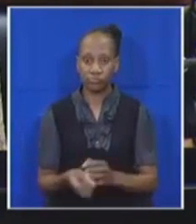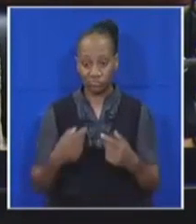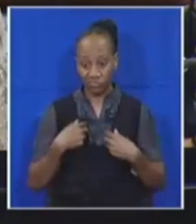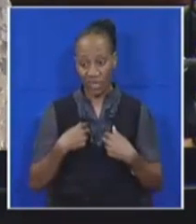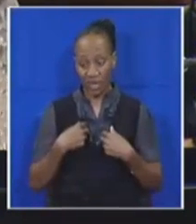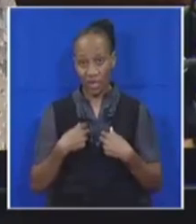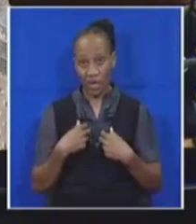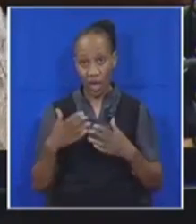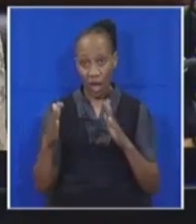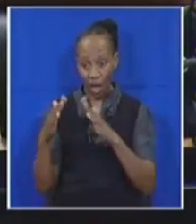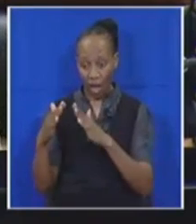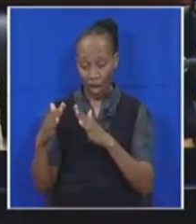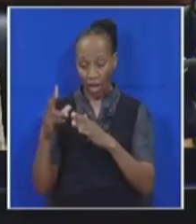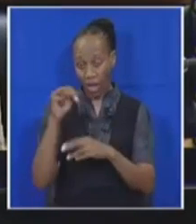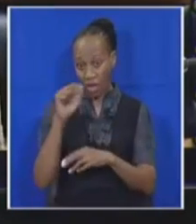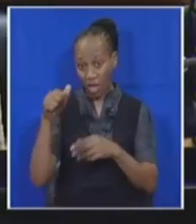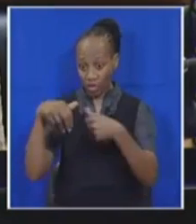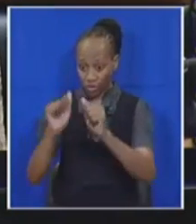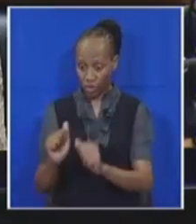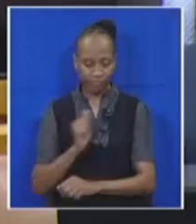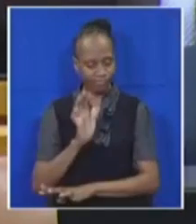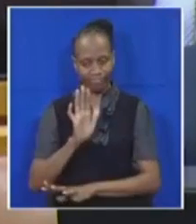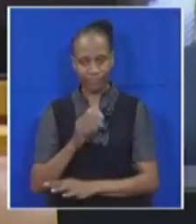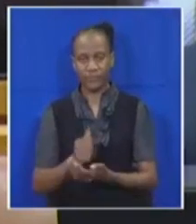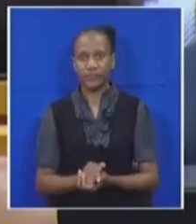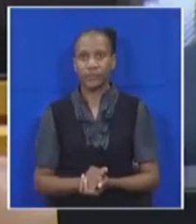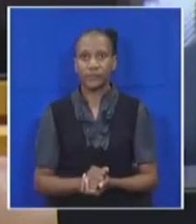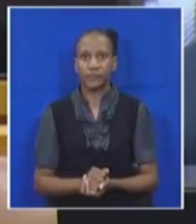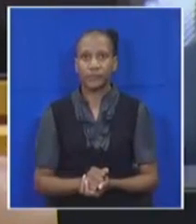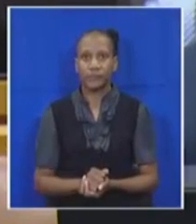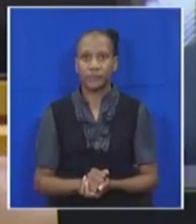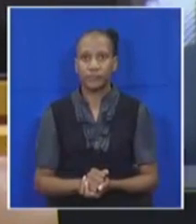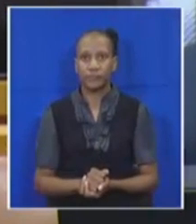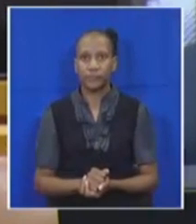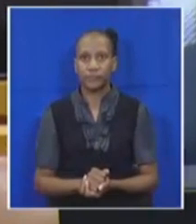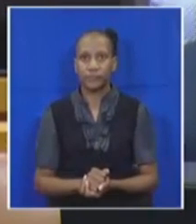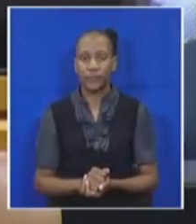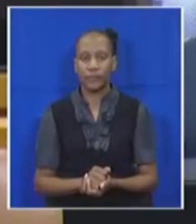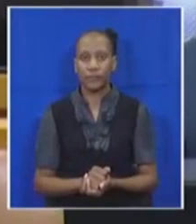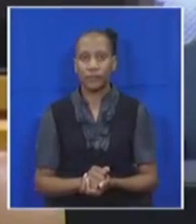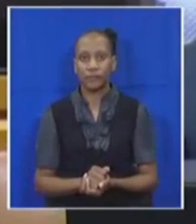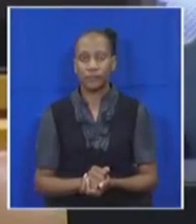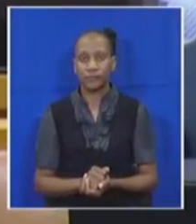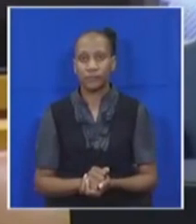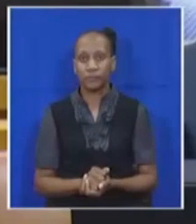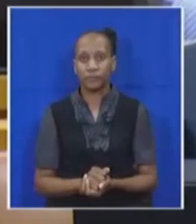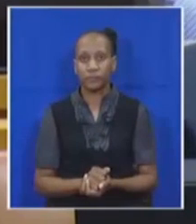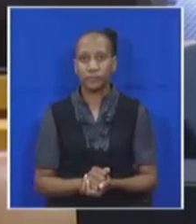you. Chairperson of the NCOP, my apologies. I think that the honourable member who raised the original point of order has misconstrued it.